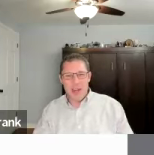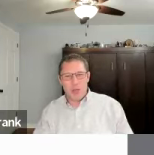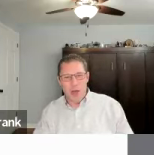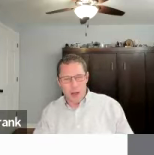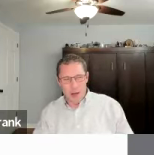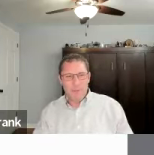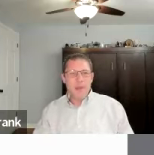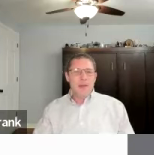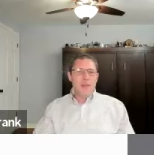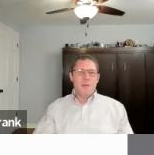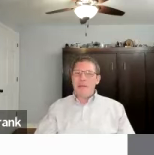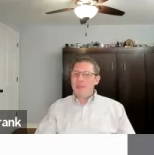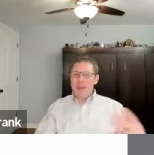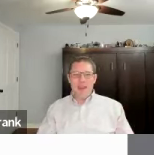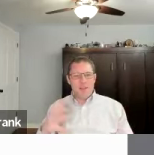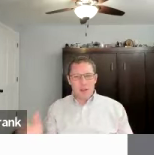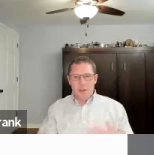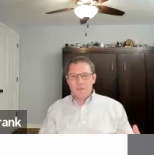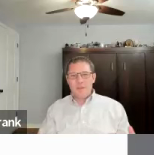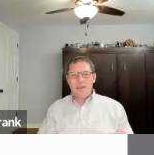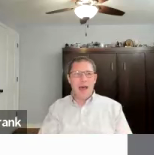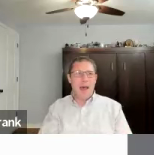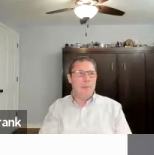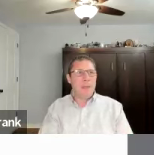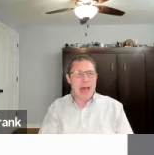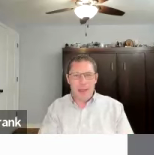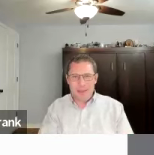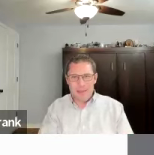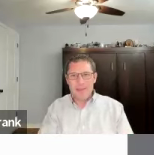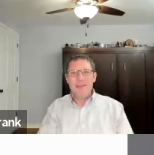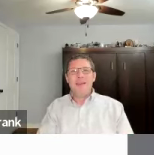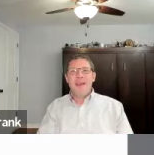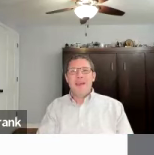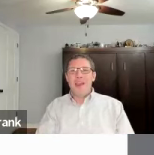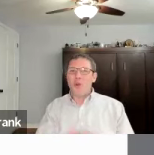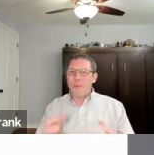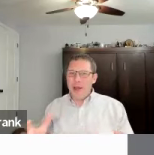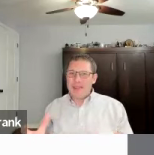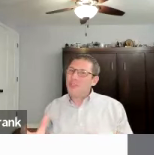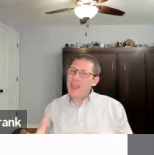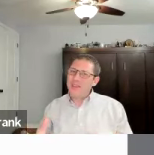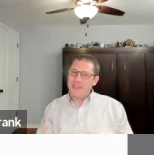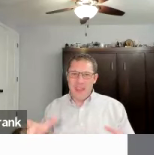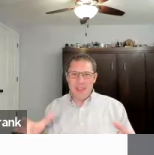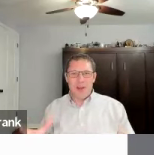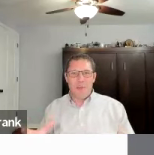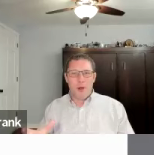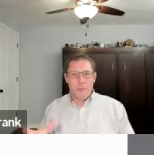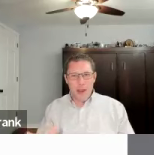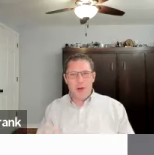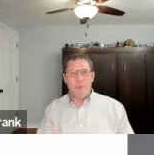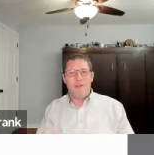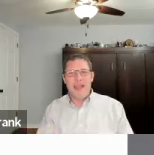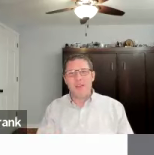days. It can go longer. The department then hears those comments, incorporates some changes that they think